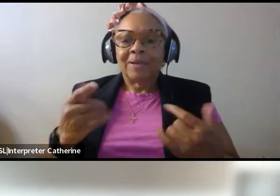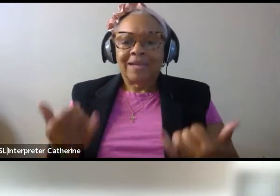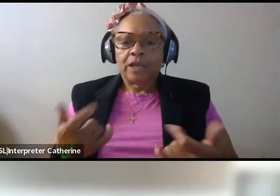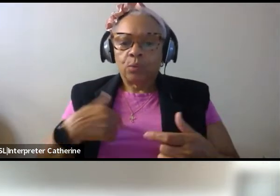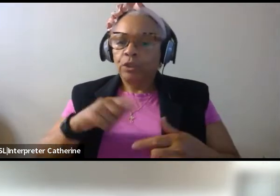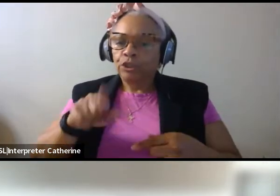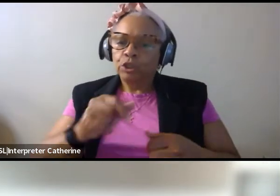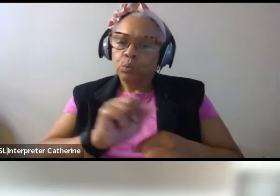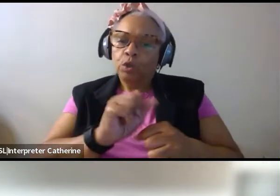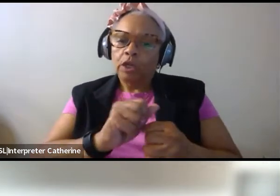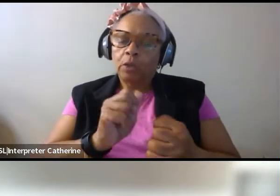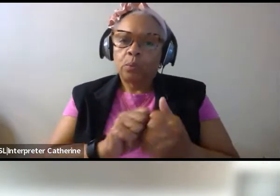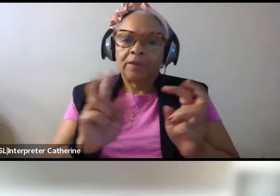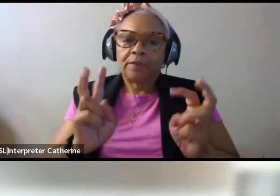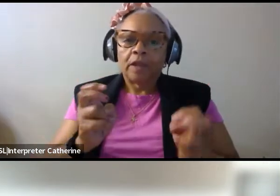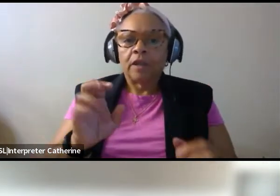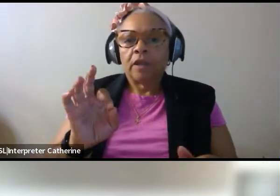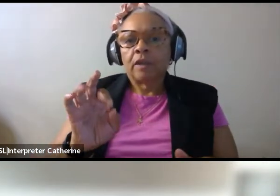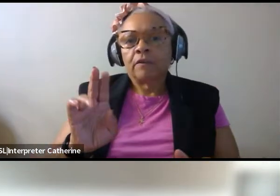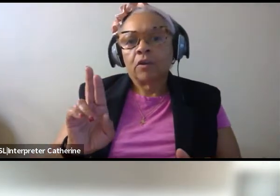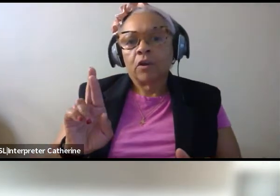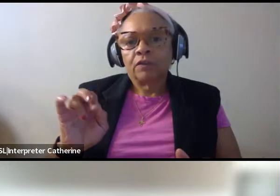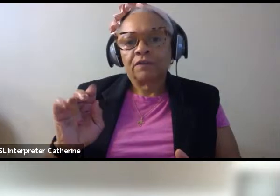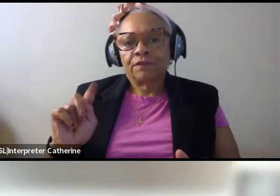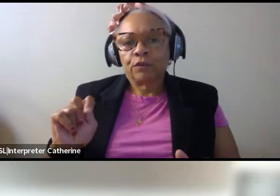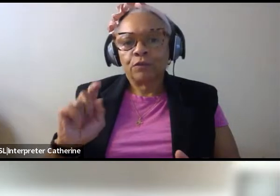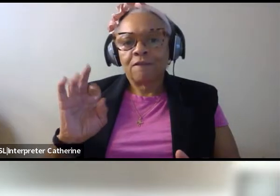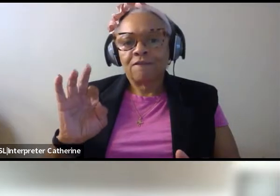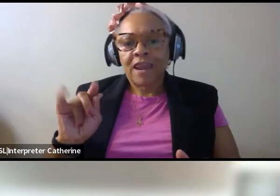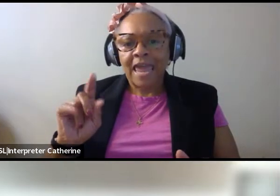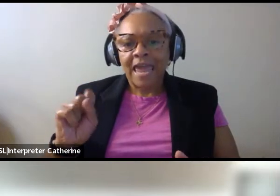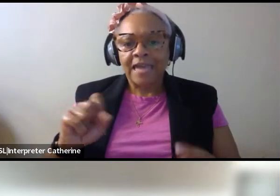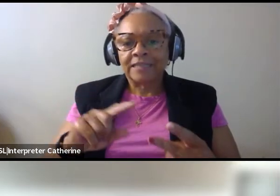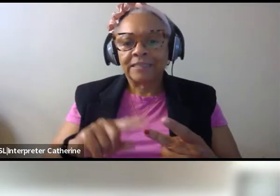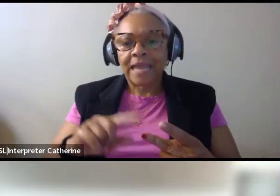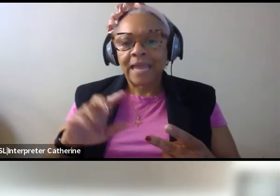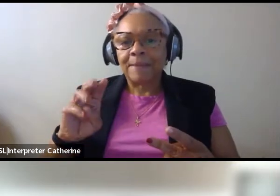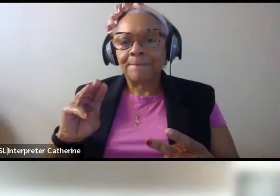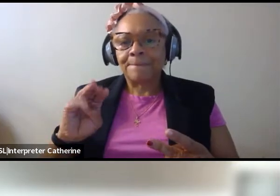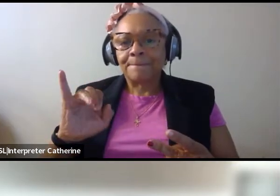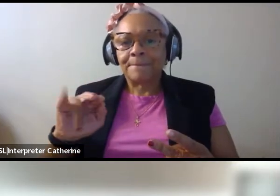have a model for monkeys.